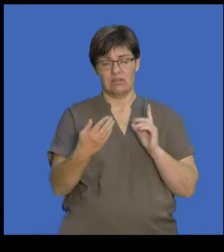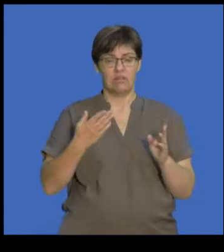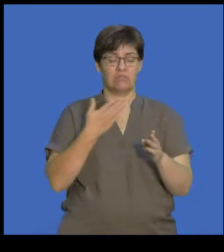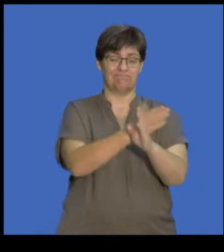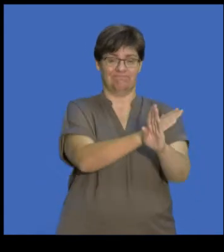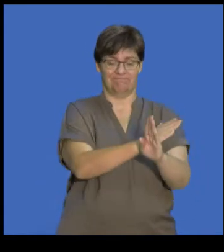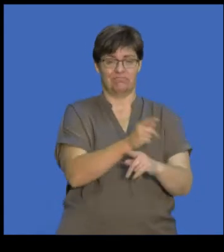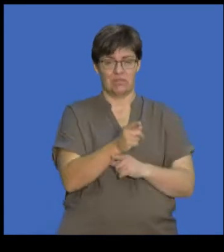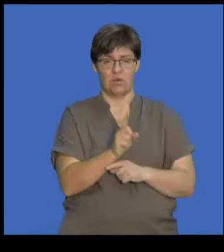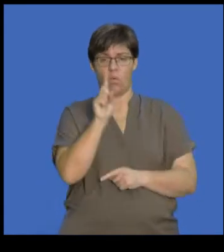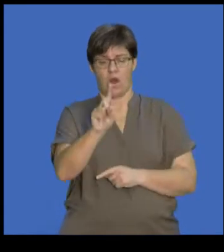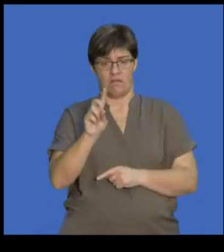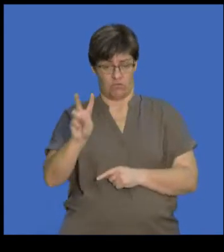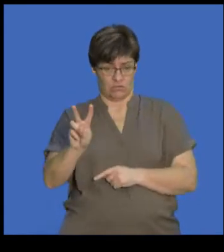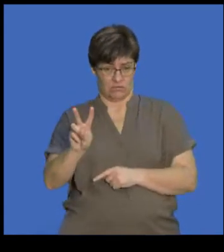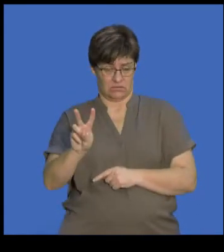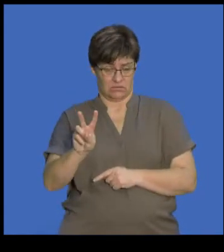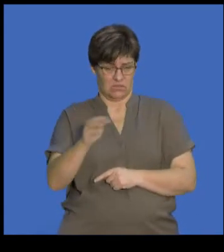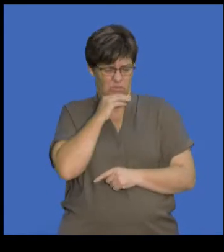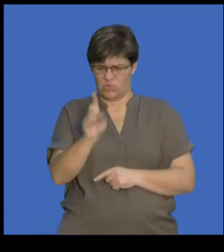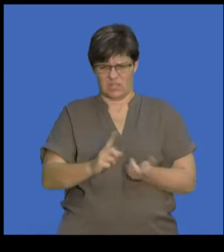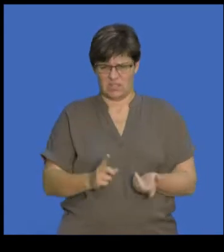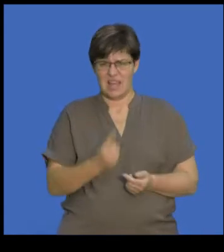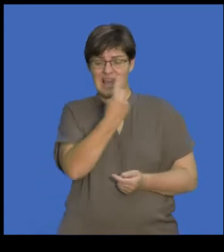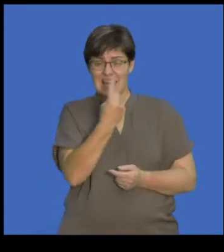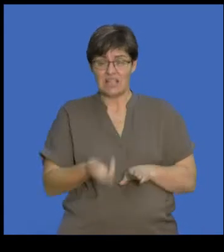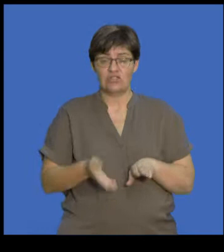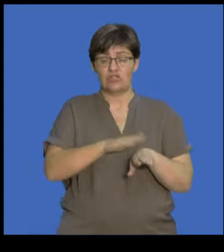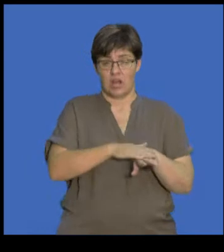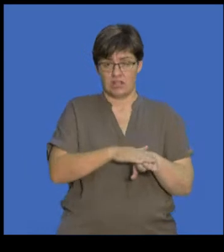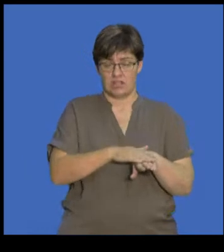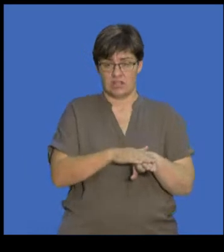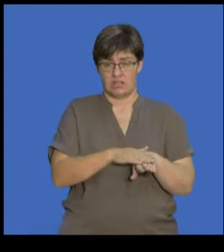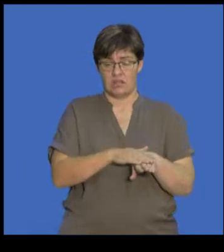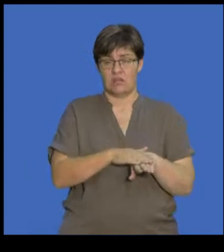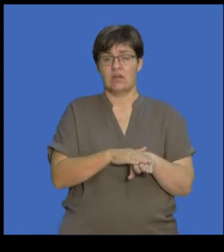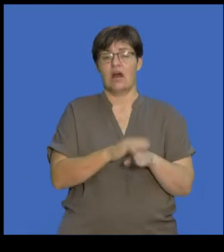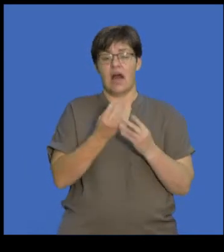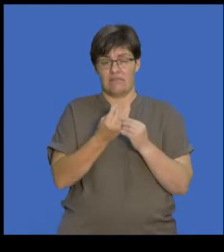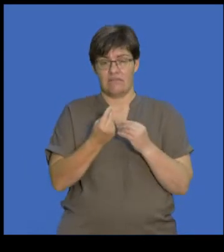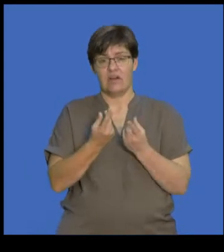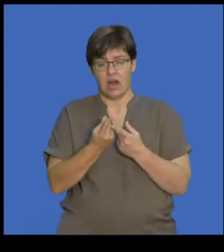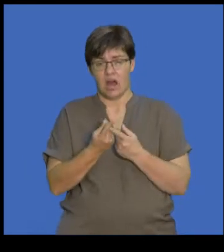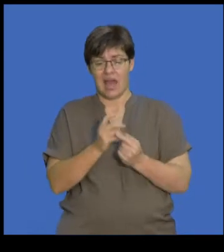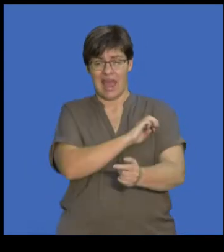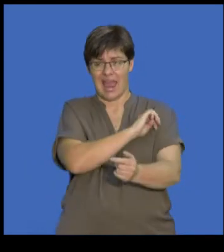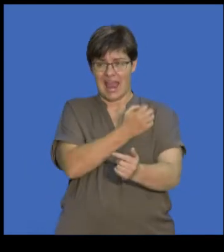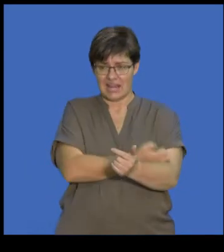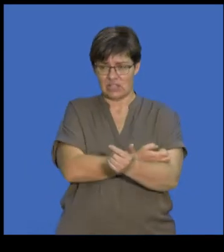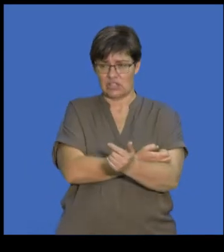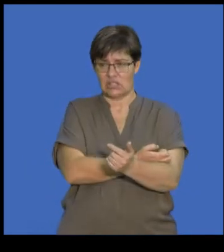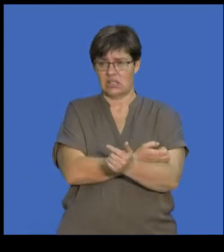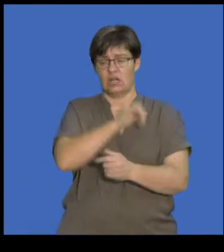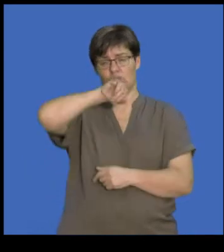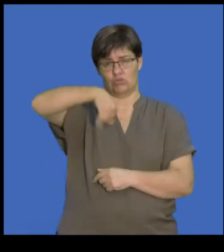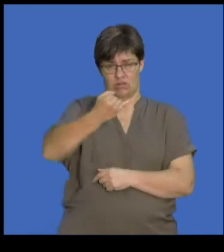is 1 volt, what does it mean? It means that every charge is offered a joule of energy, okay? Or